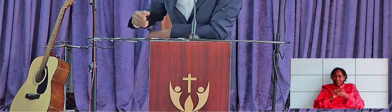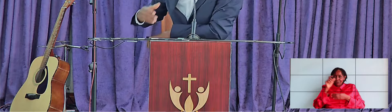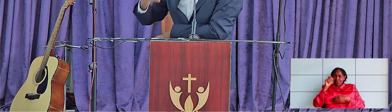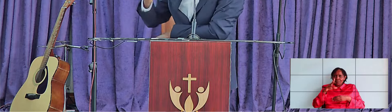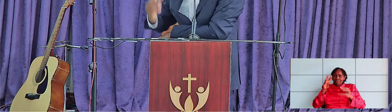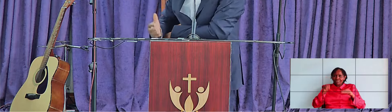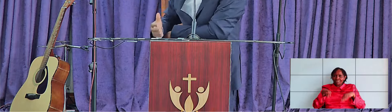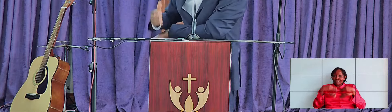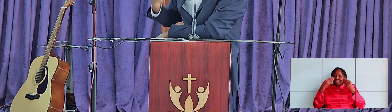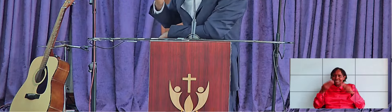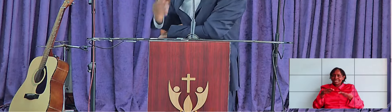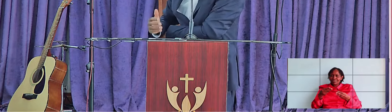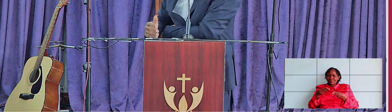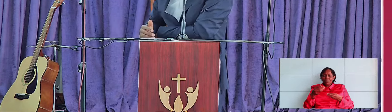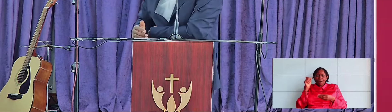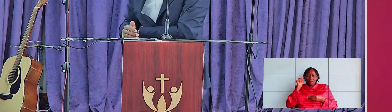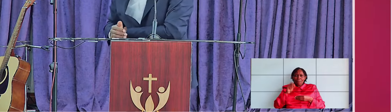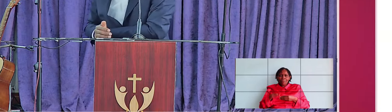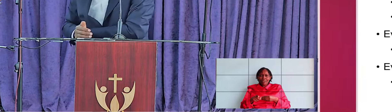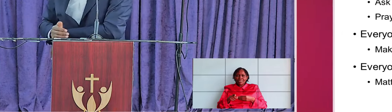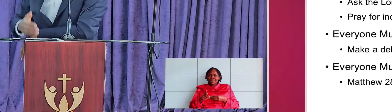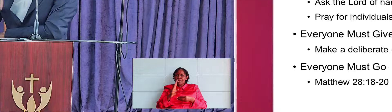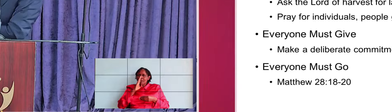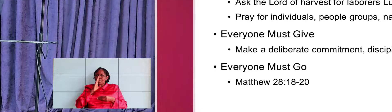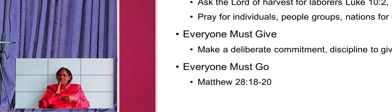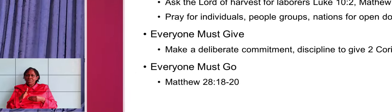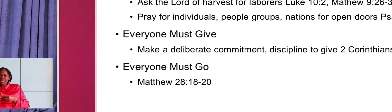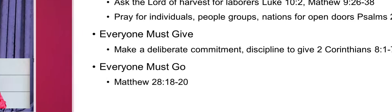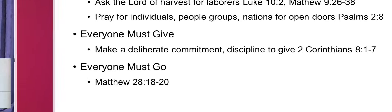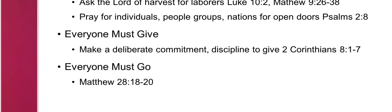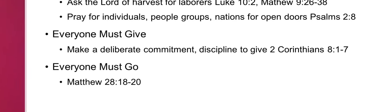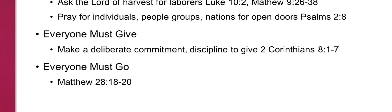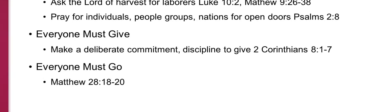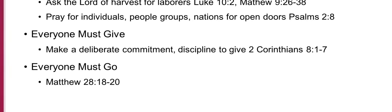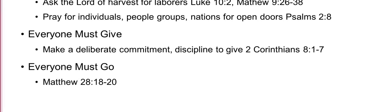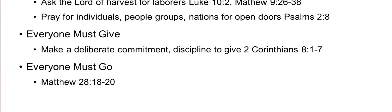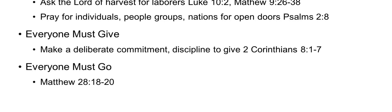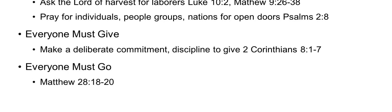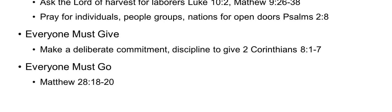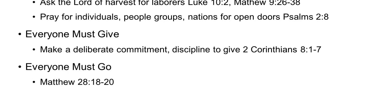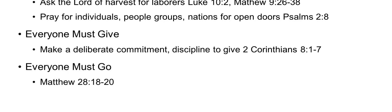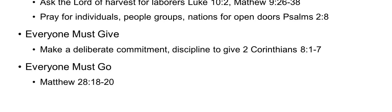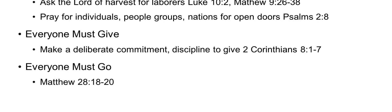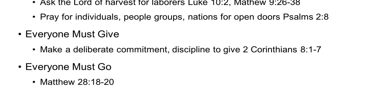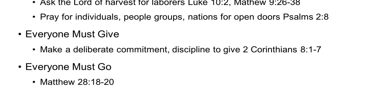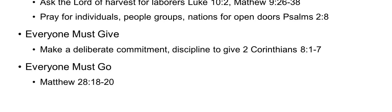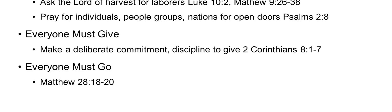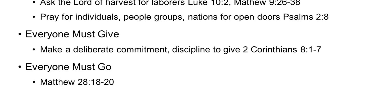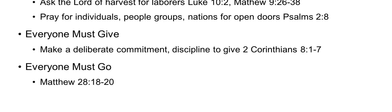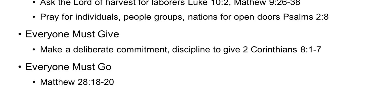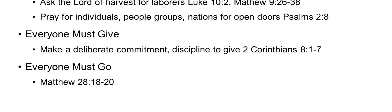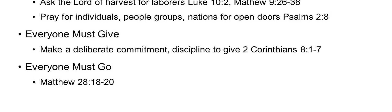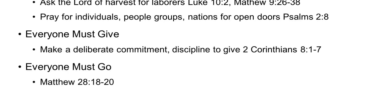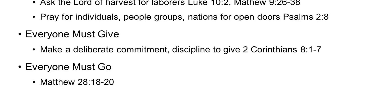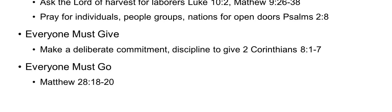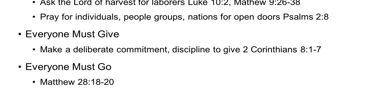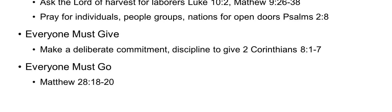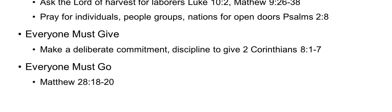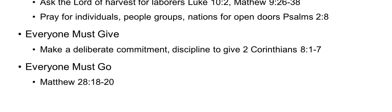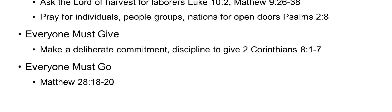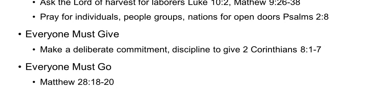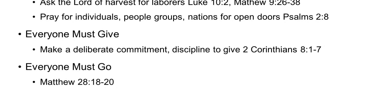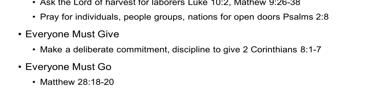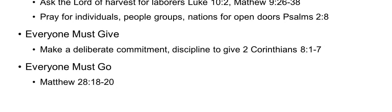make a deliberate commitment and deliberate discipline to support the work of